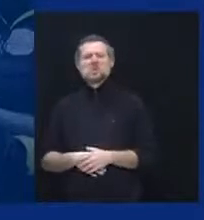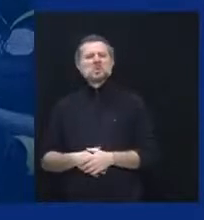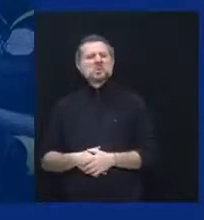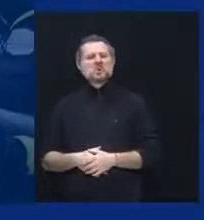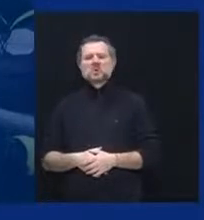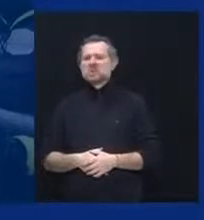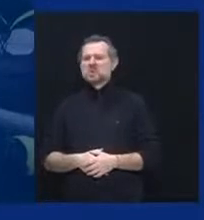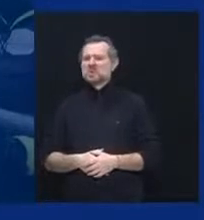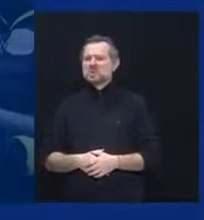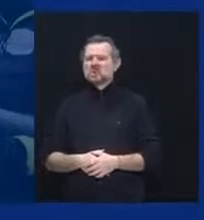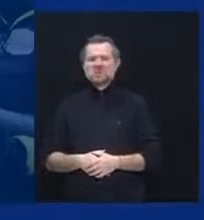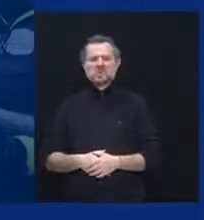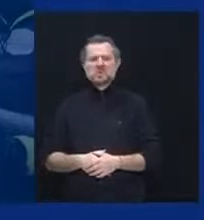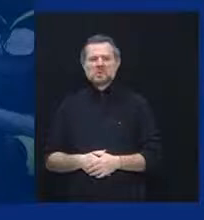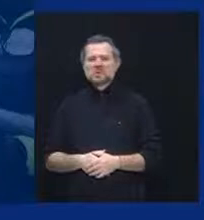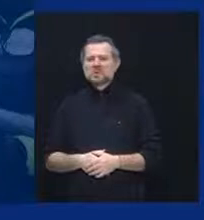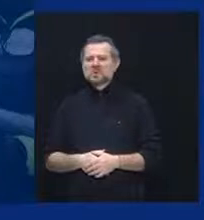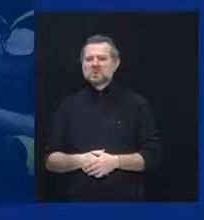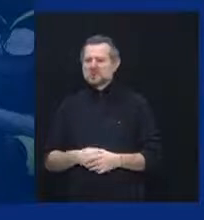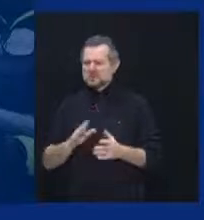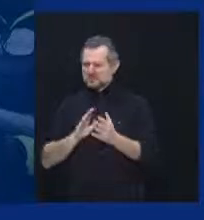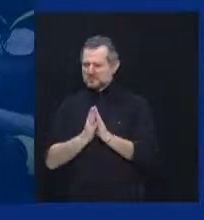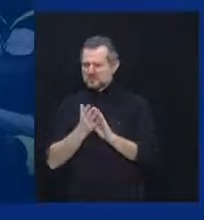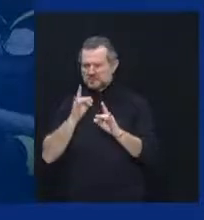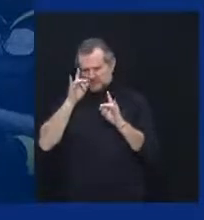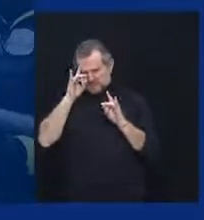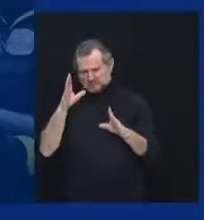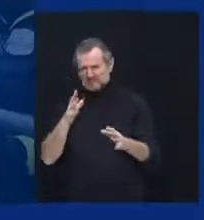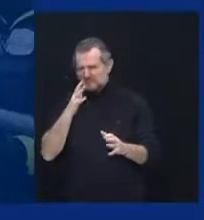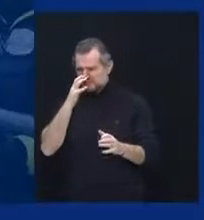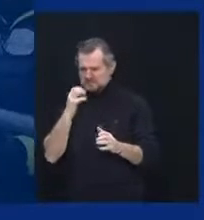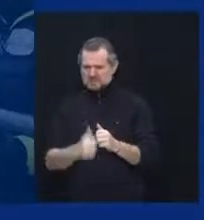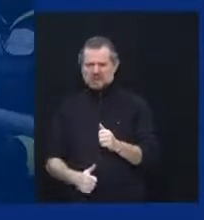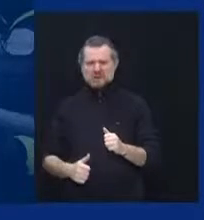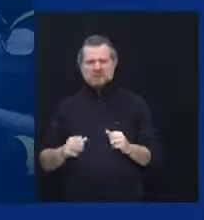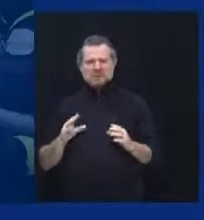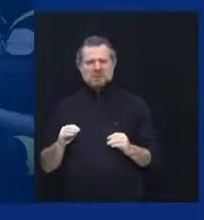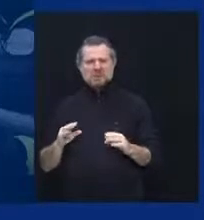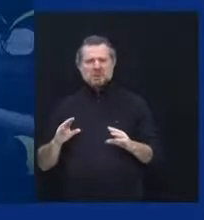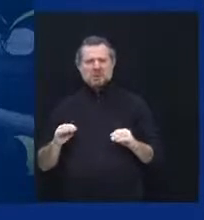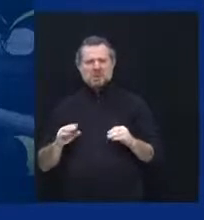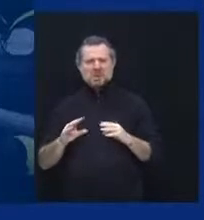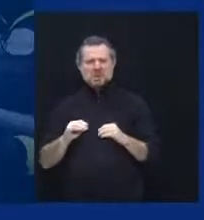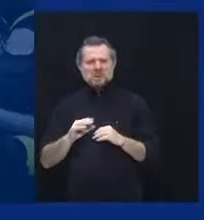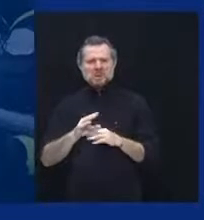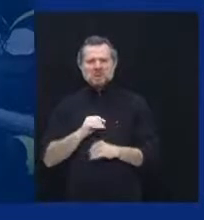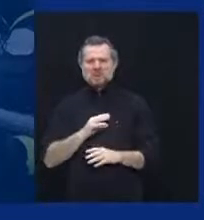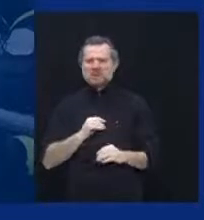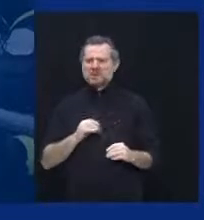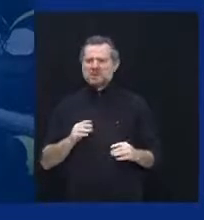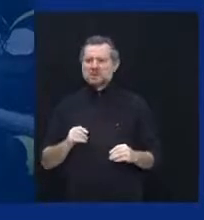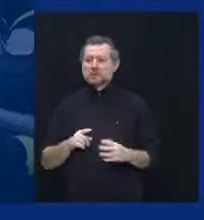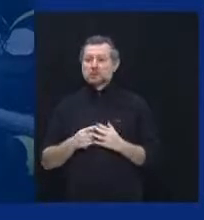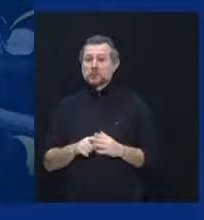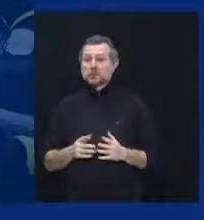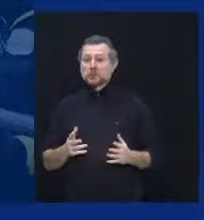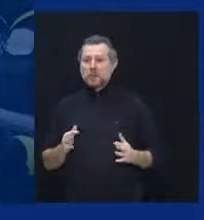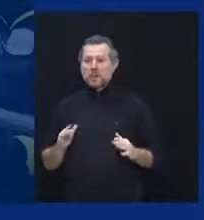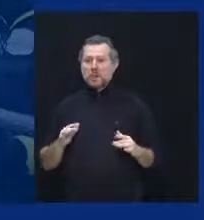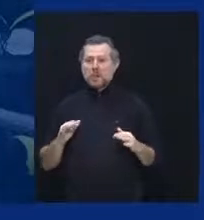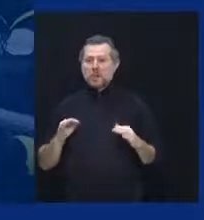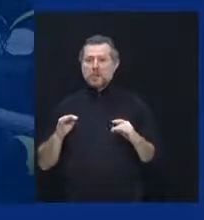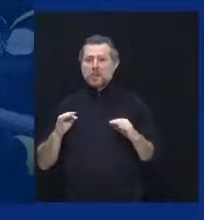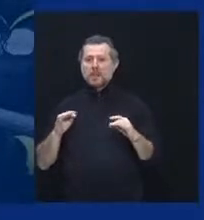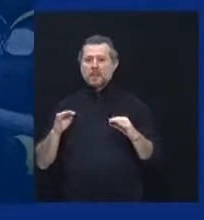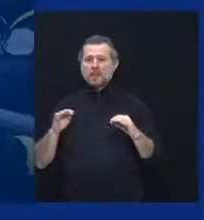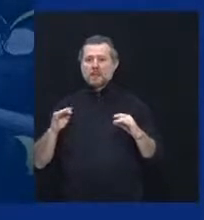This building ugliness. Once you start to light fires, don't be